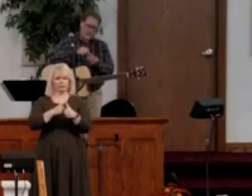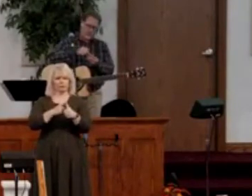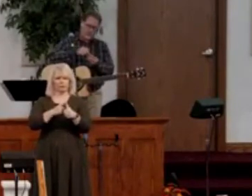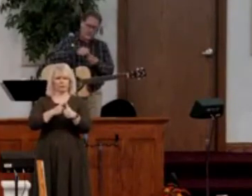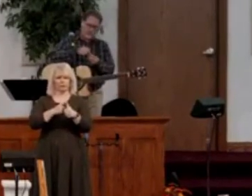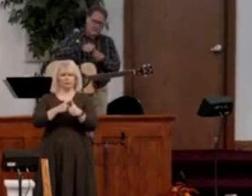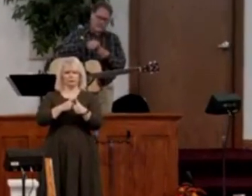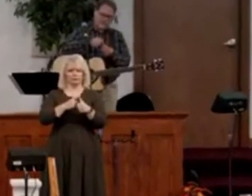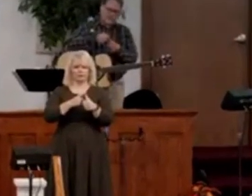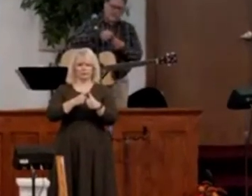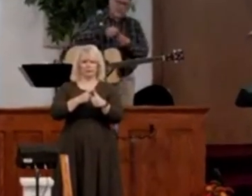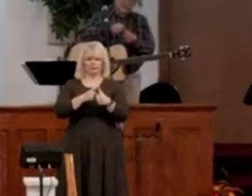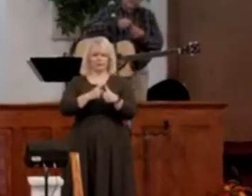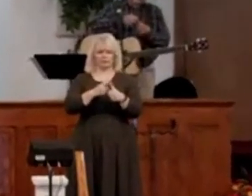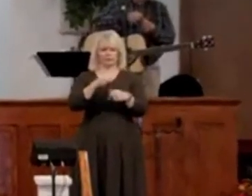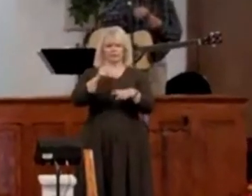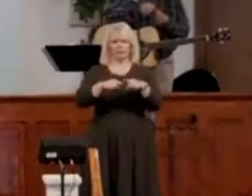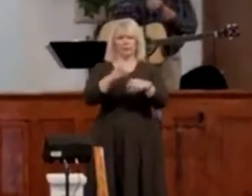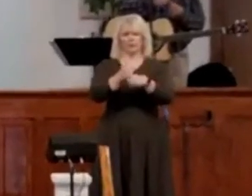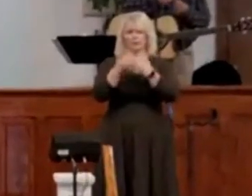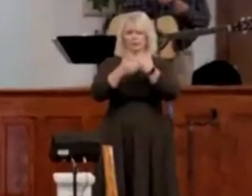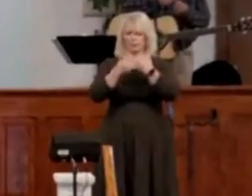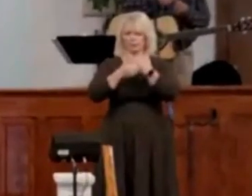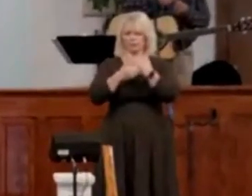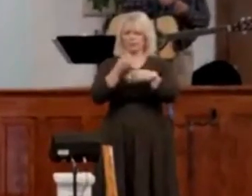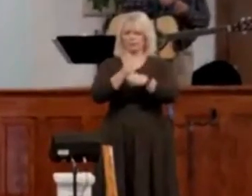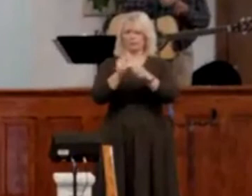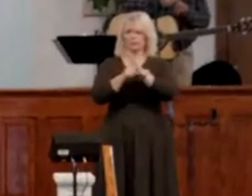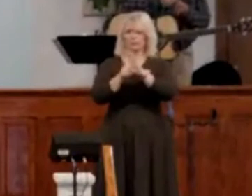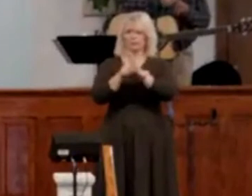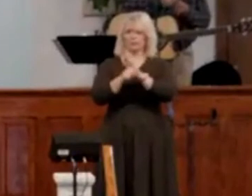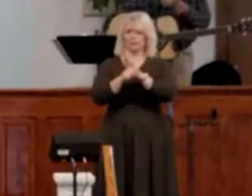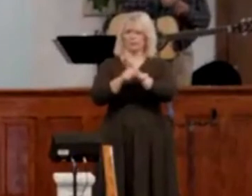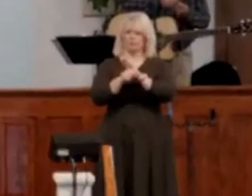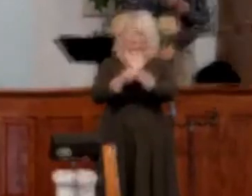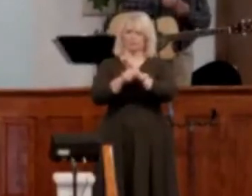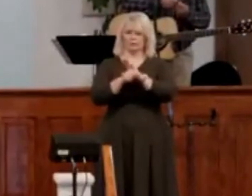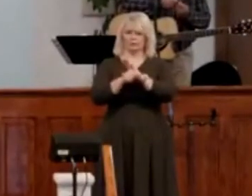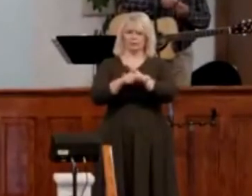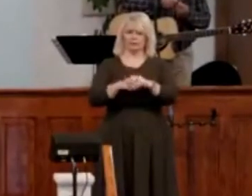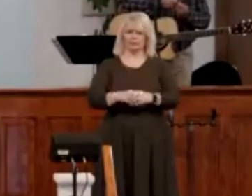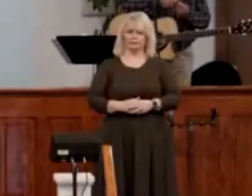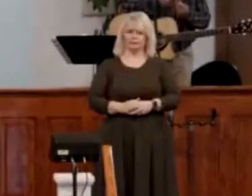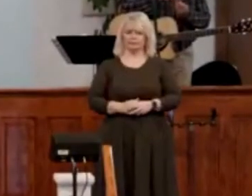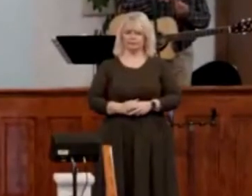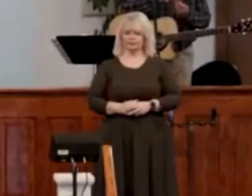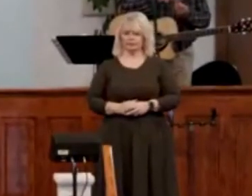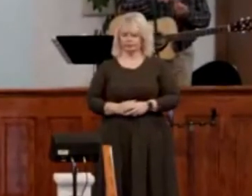one, then you won't be able to get to your bread. But let's take a minute and do that now so we can get the rustling out of the way